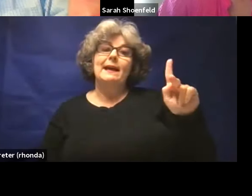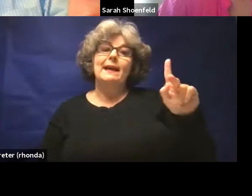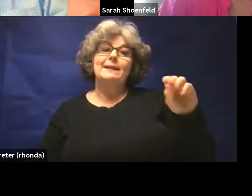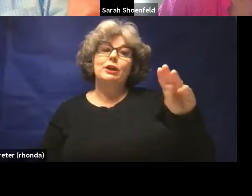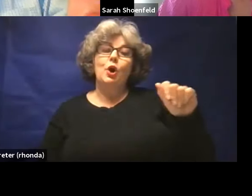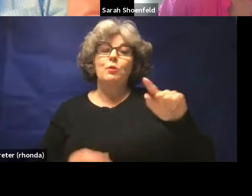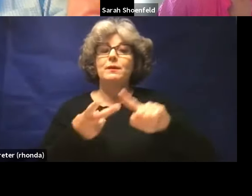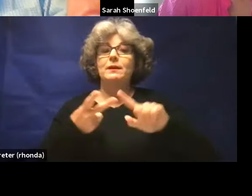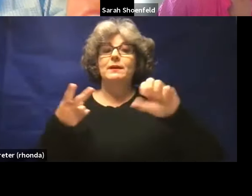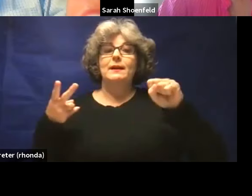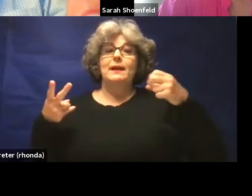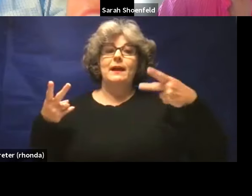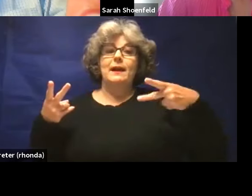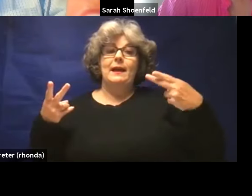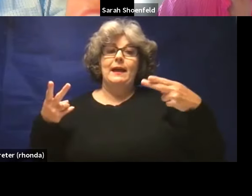are changing again.